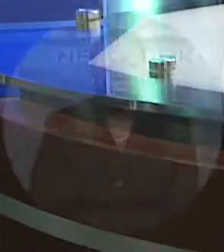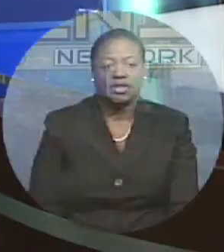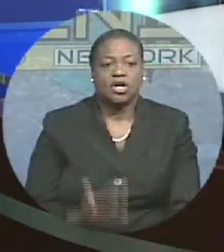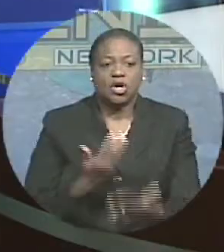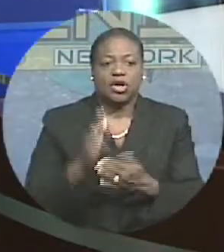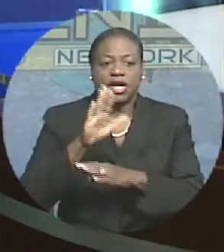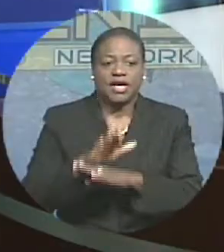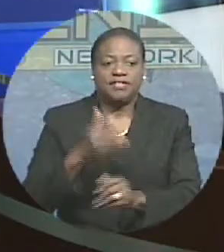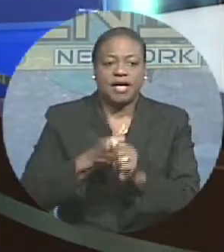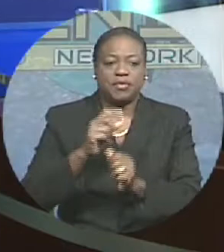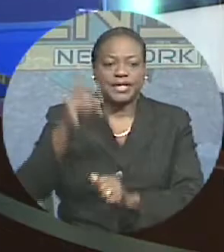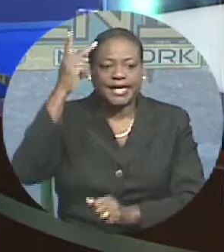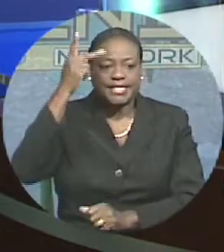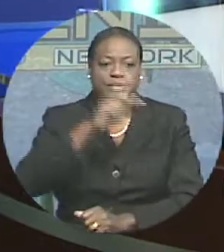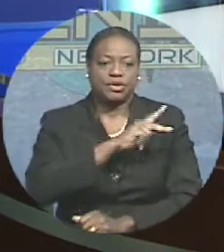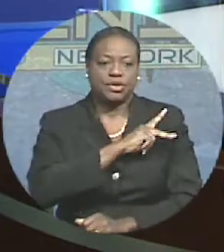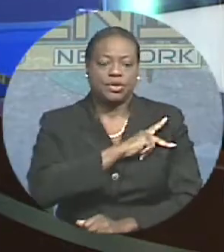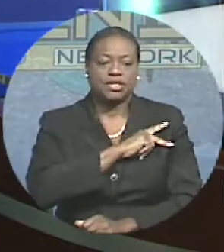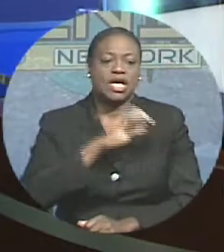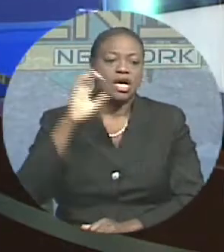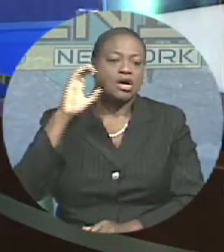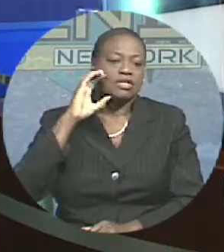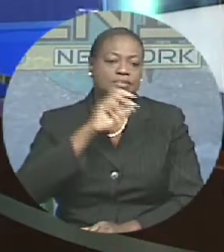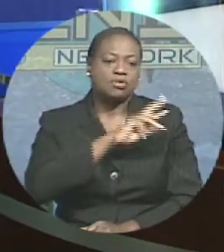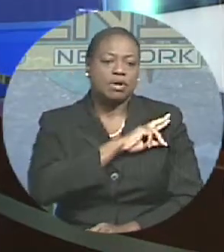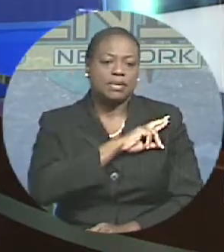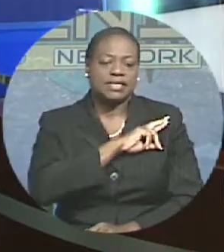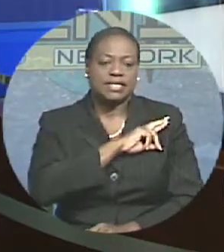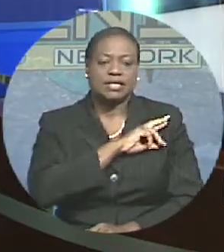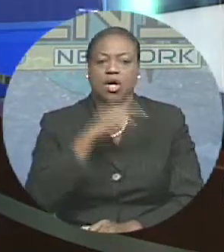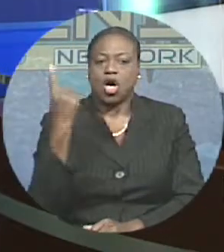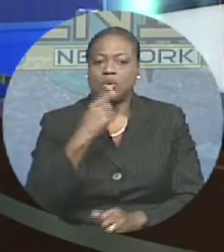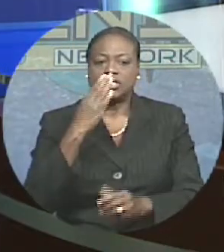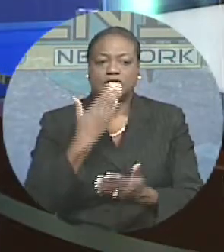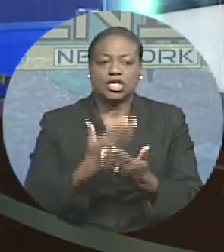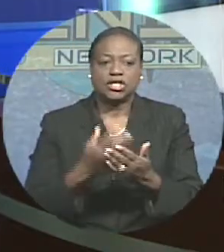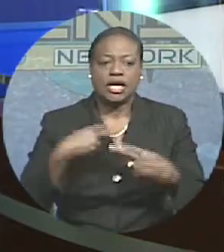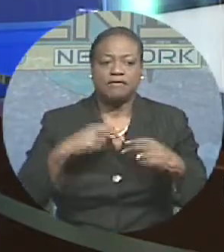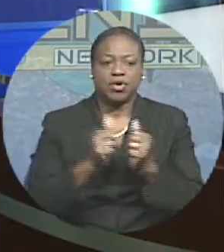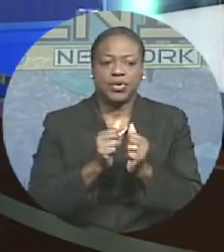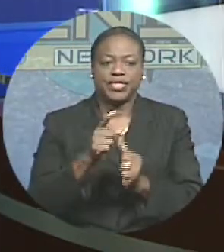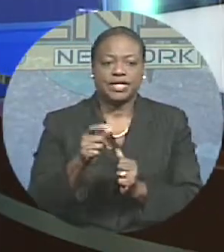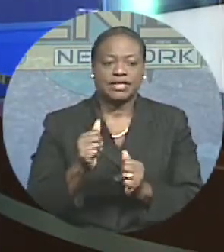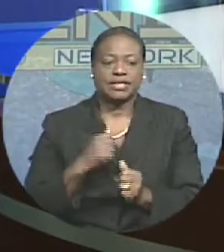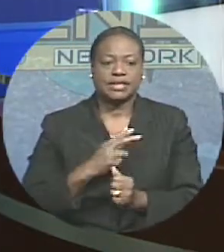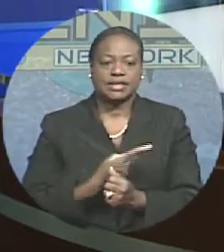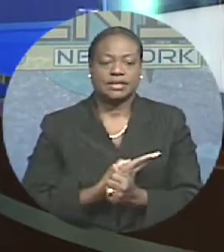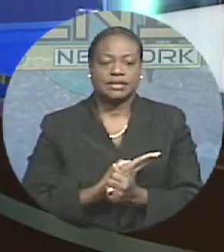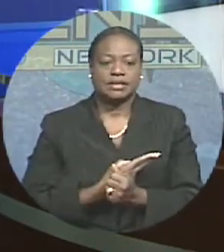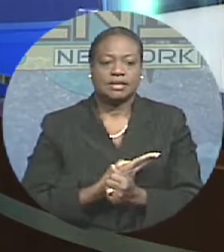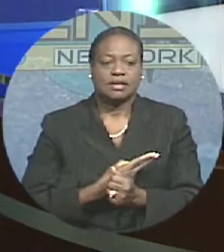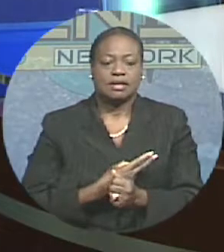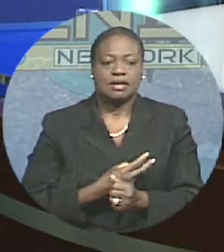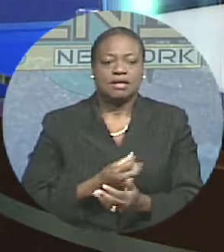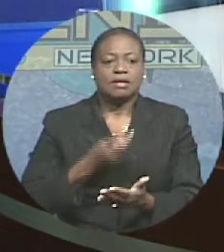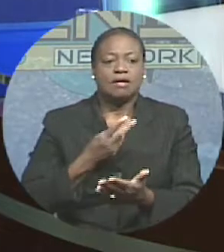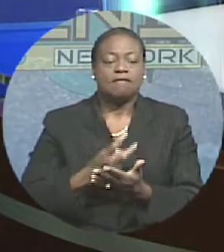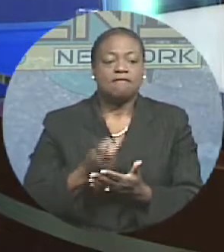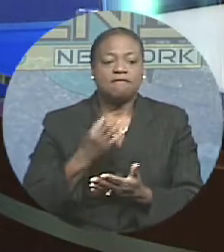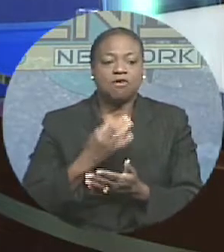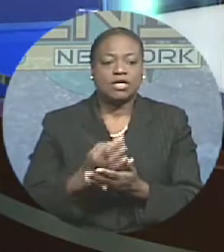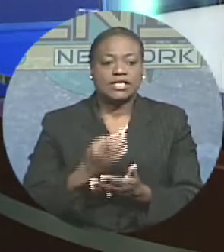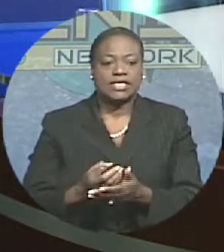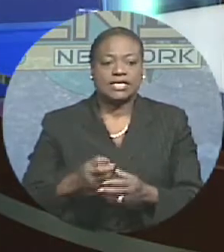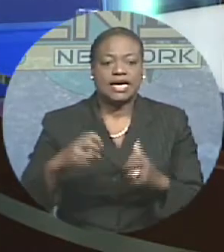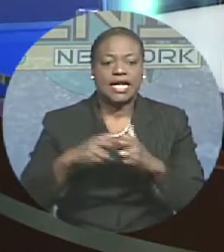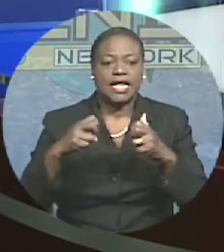Good evening, everyone. I'm Kendino Knowles. And I'm Charisma Robinson. Like always, it's good to have you joining us. The faulty electrical breaker at the country's main port of